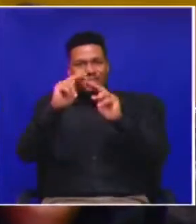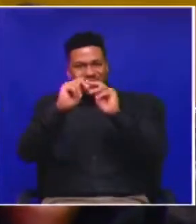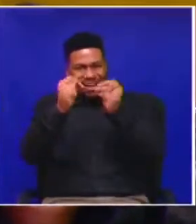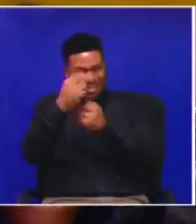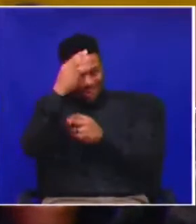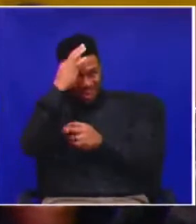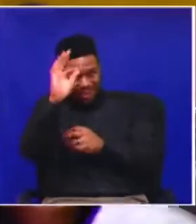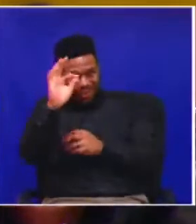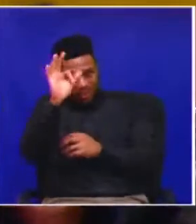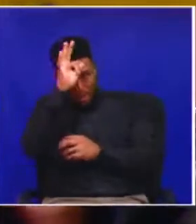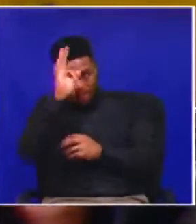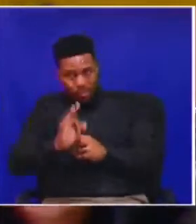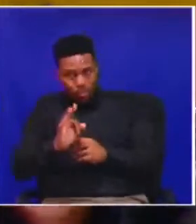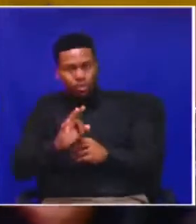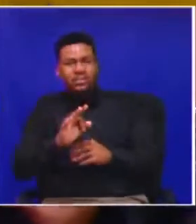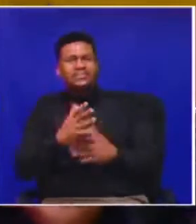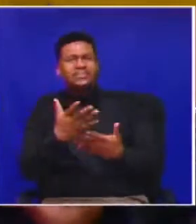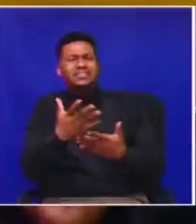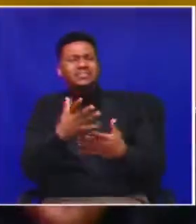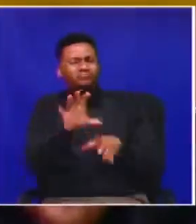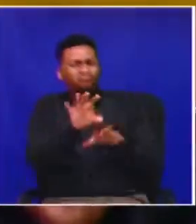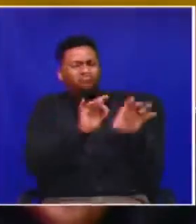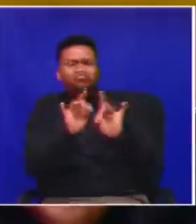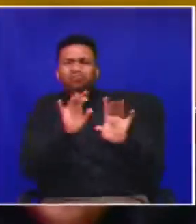Honorable President.